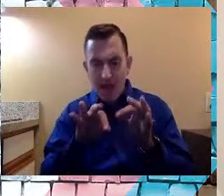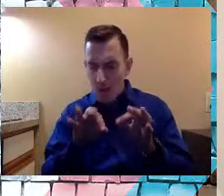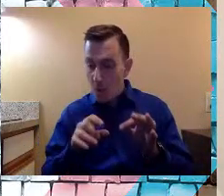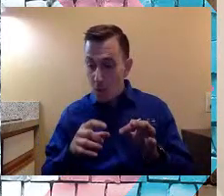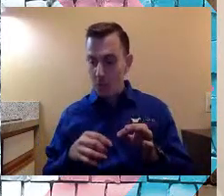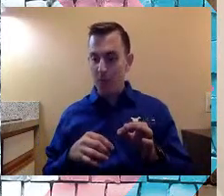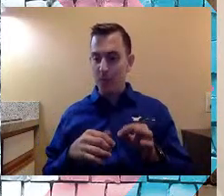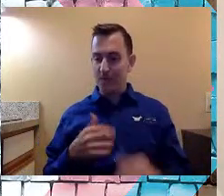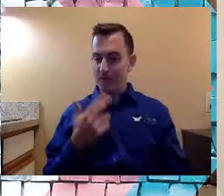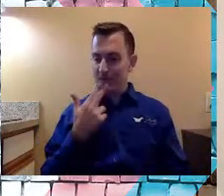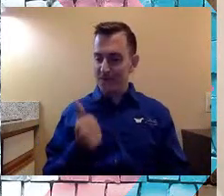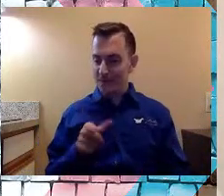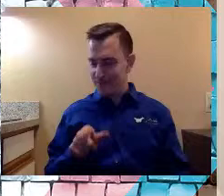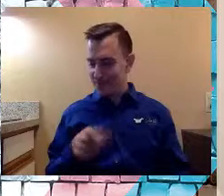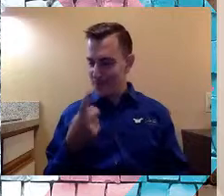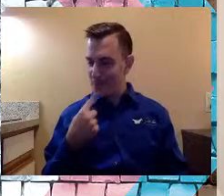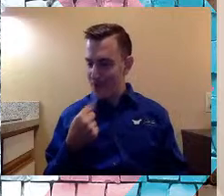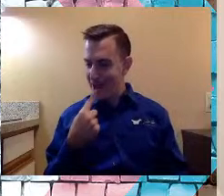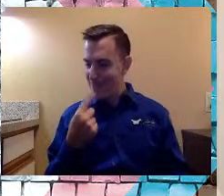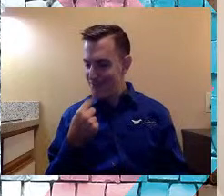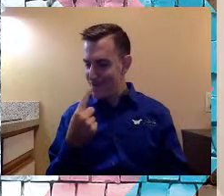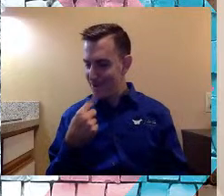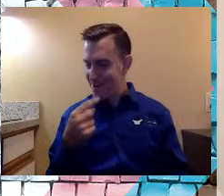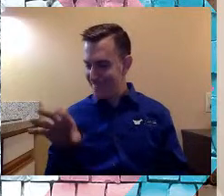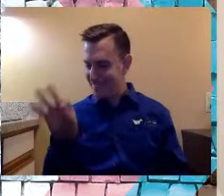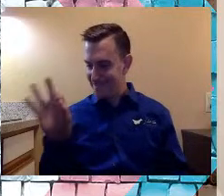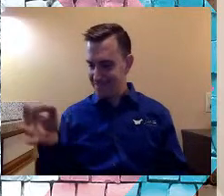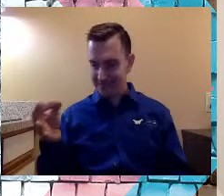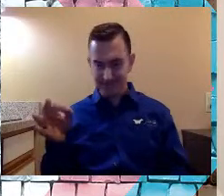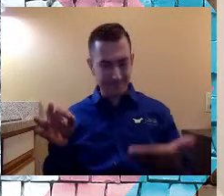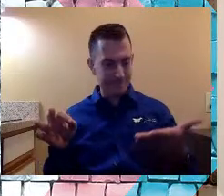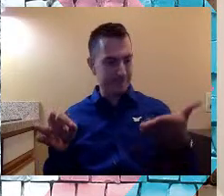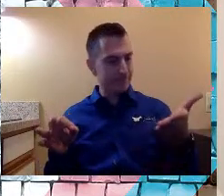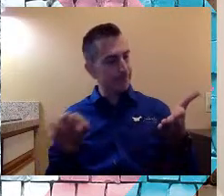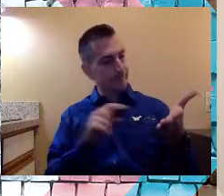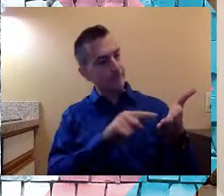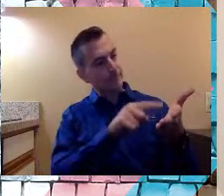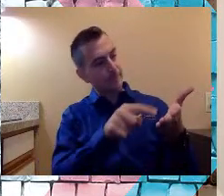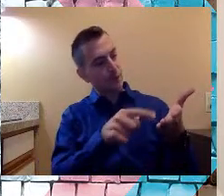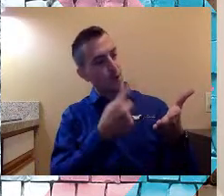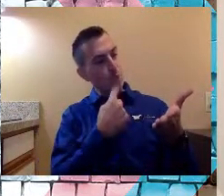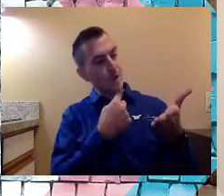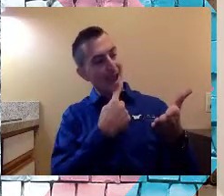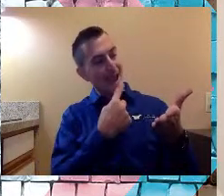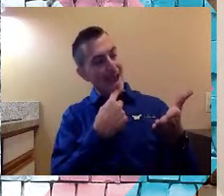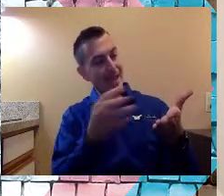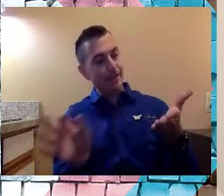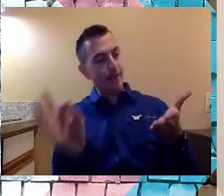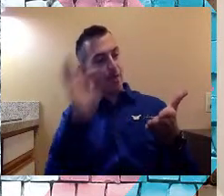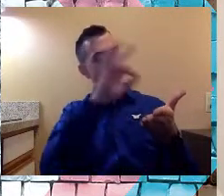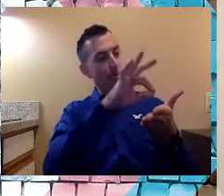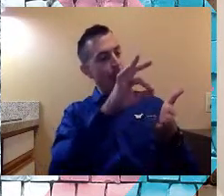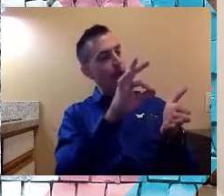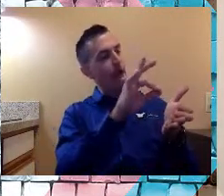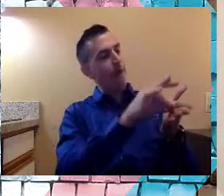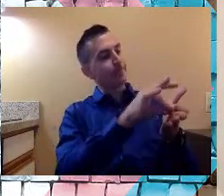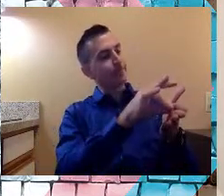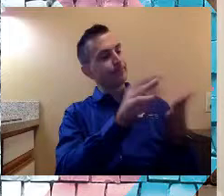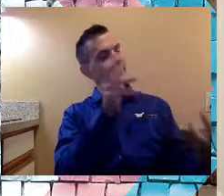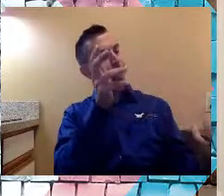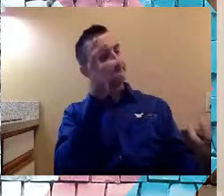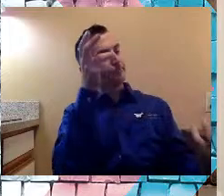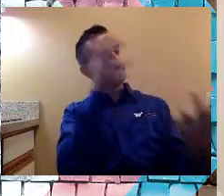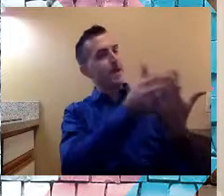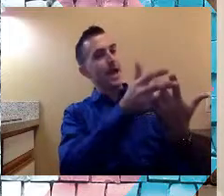you wanna add that to the section of your rainbow that it matches. So I'm putting the red sequin in my red rainbow area, the